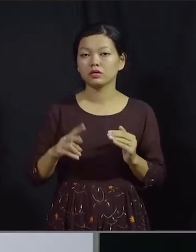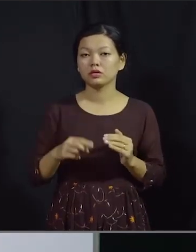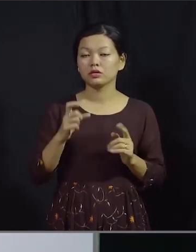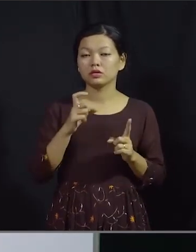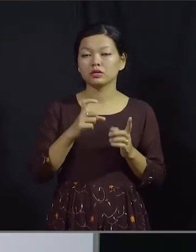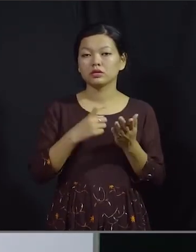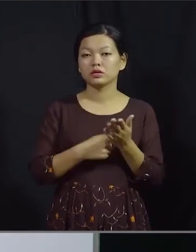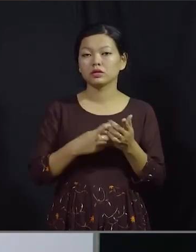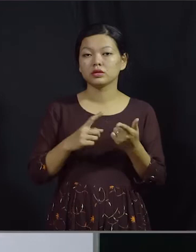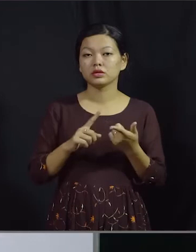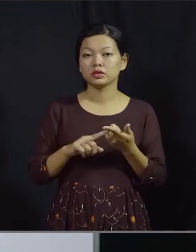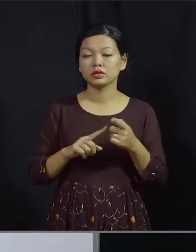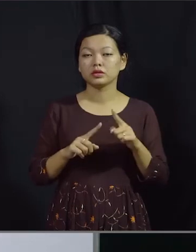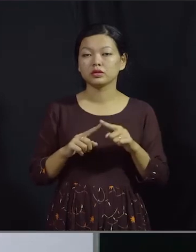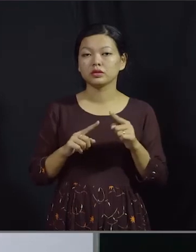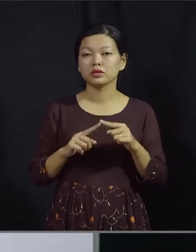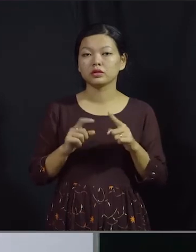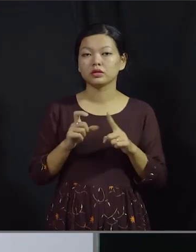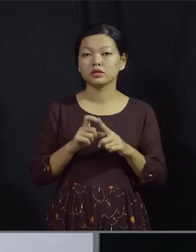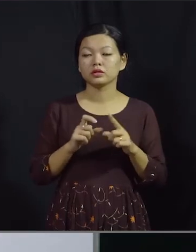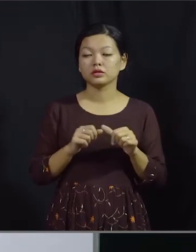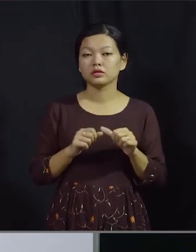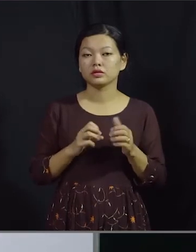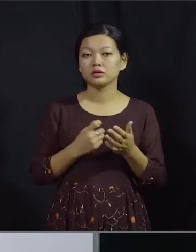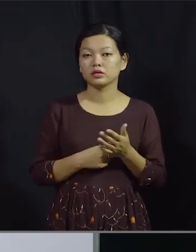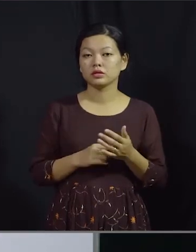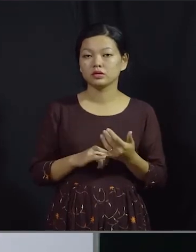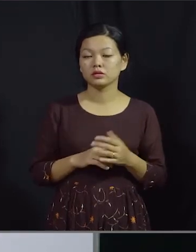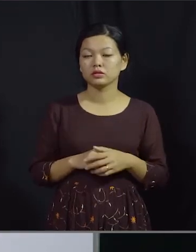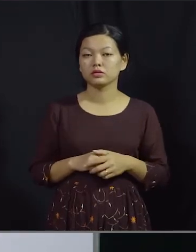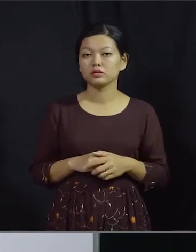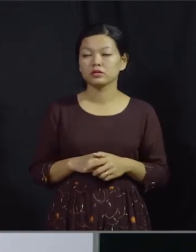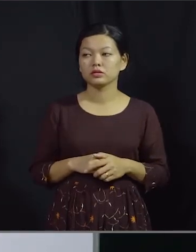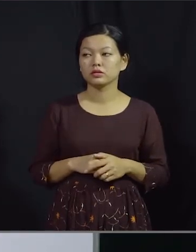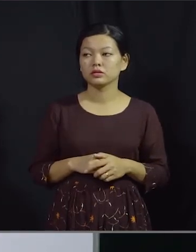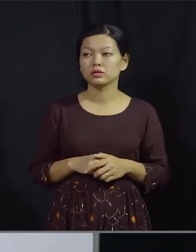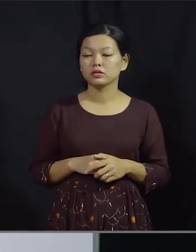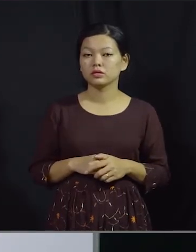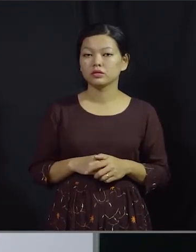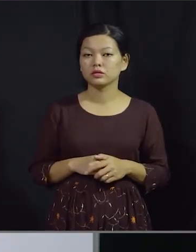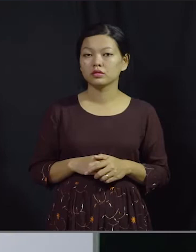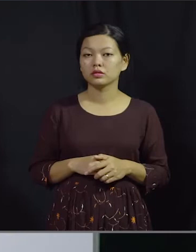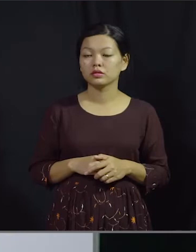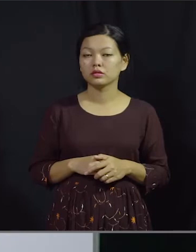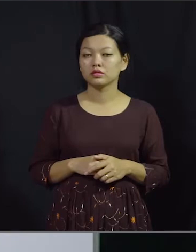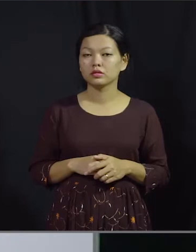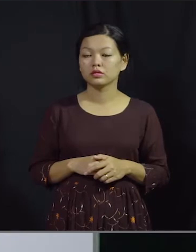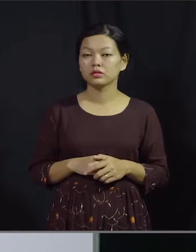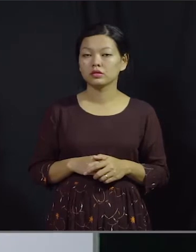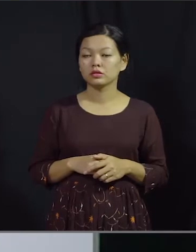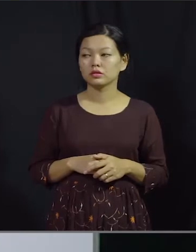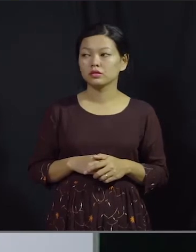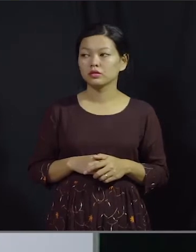creditors. Before we go to next page, if when